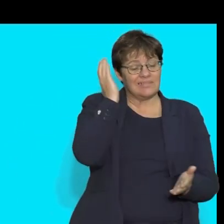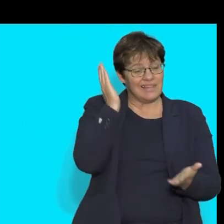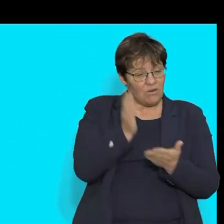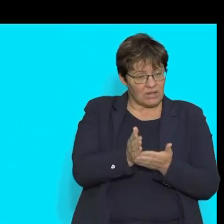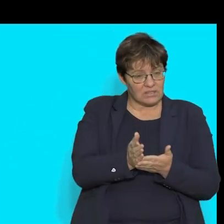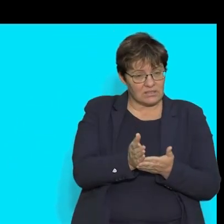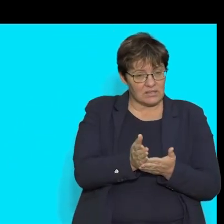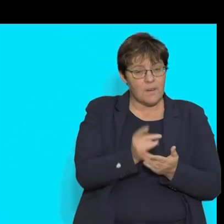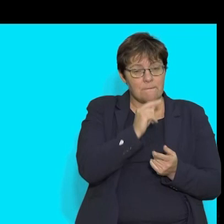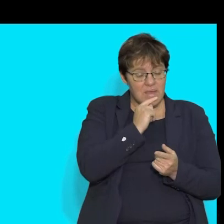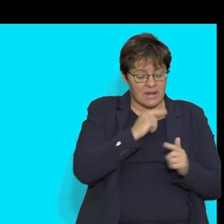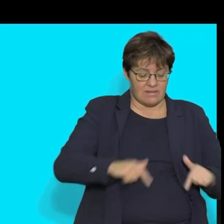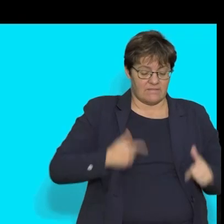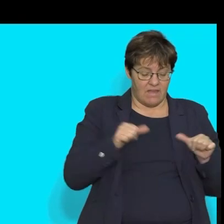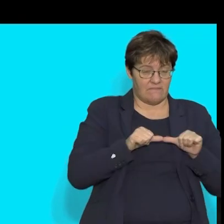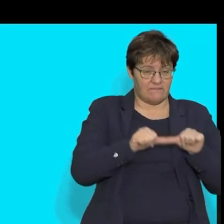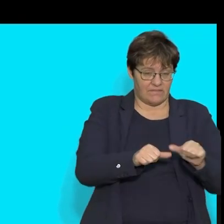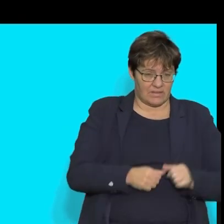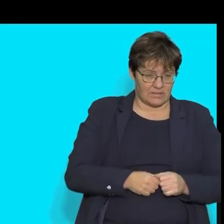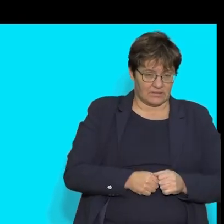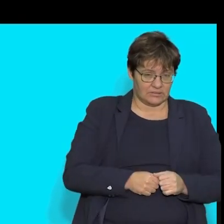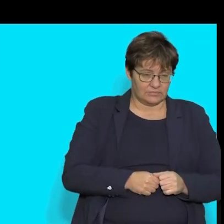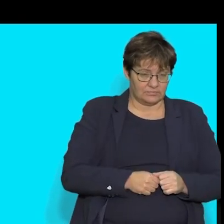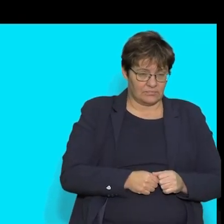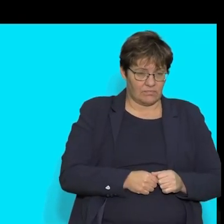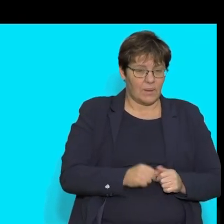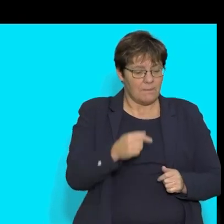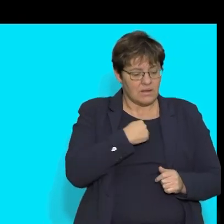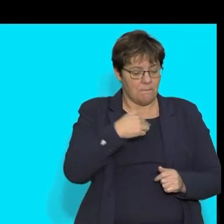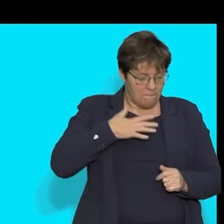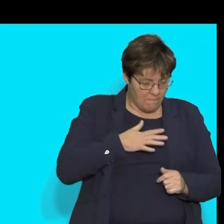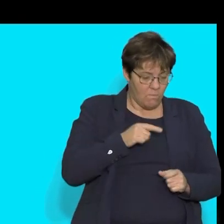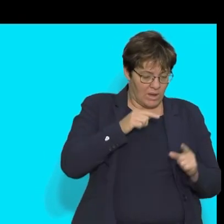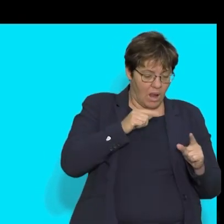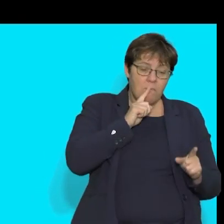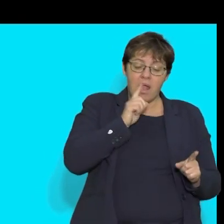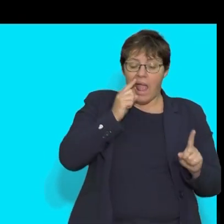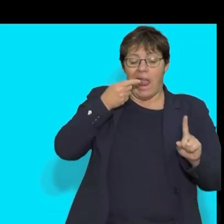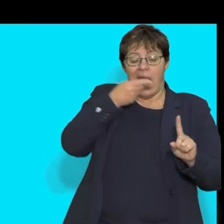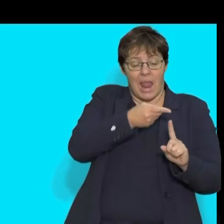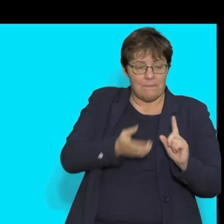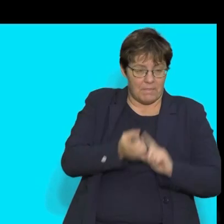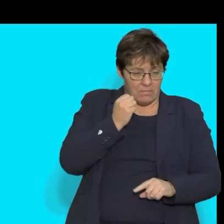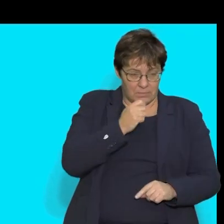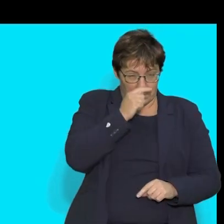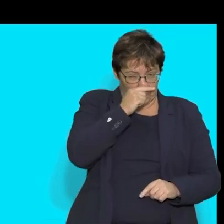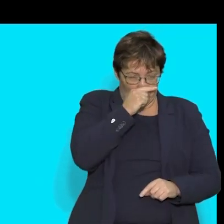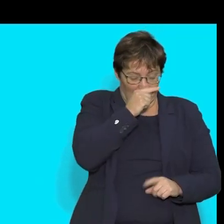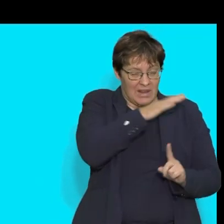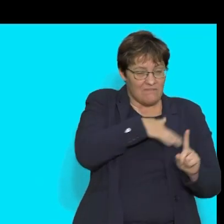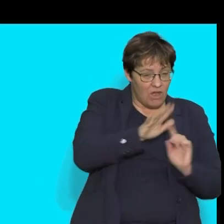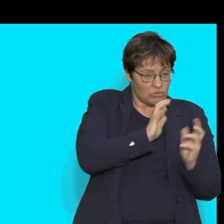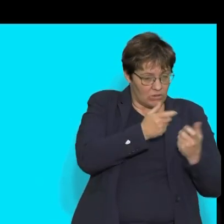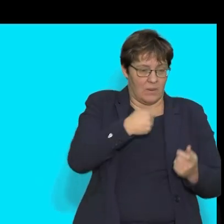directed to meet survival. And that's what Lamarck said, is that it was an intentional process, that individuals changed to suit